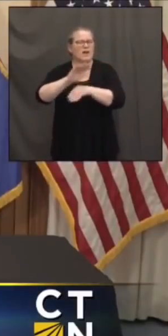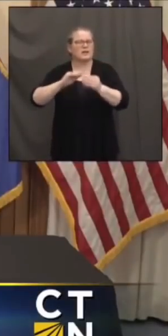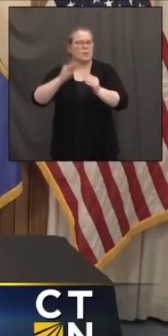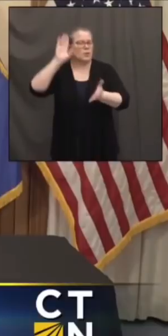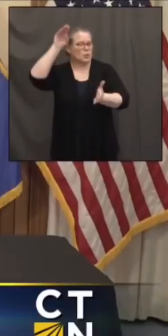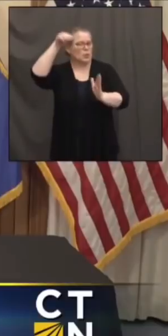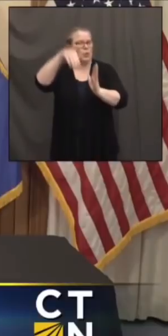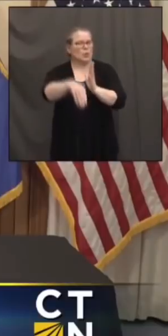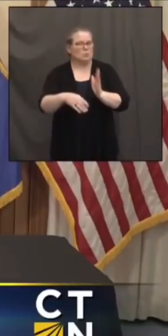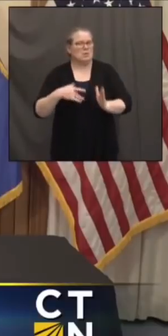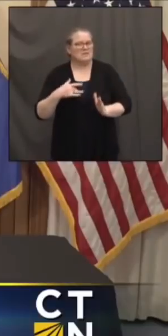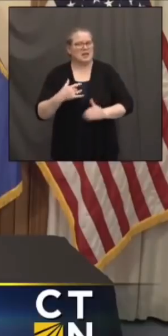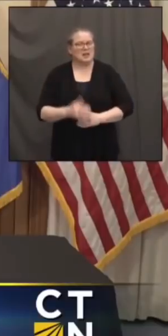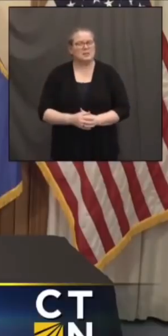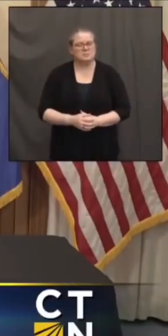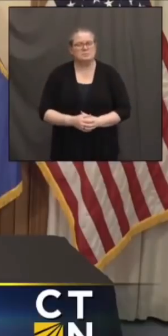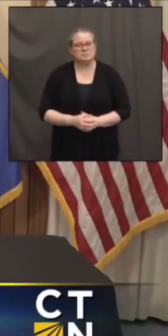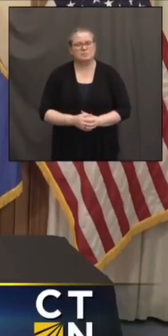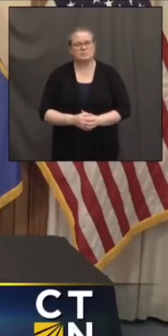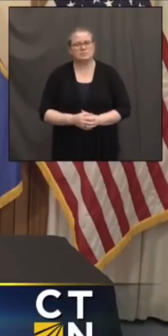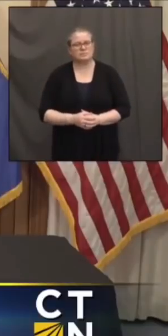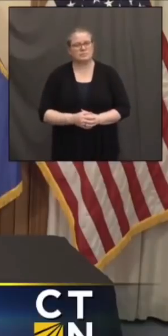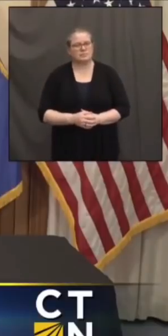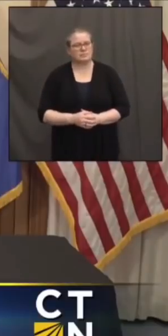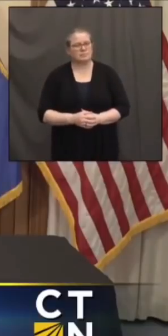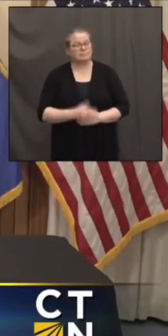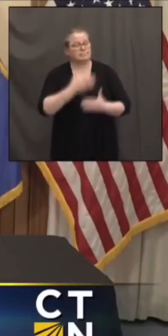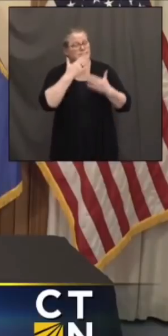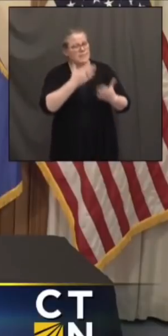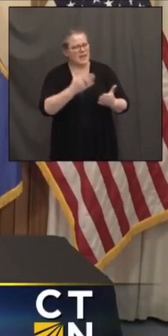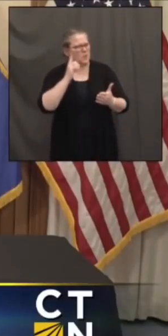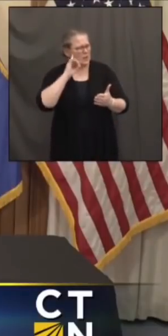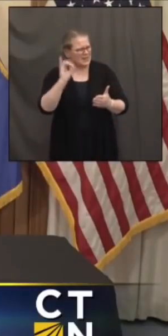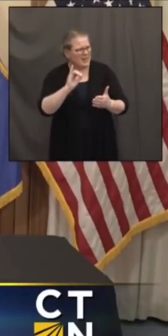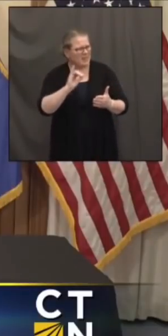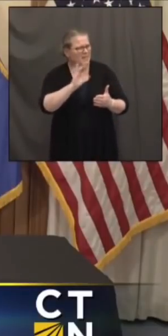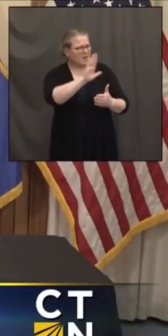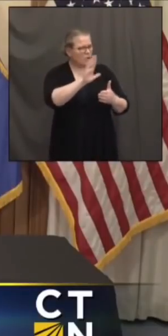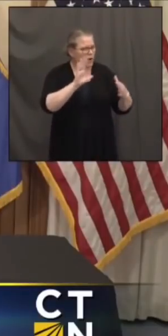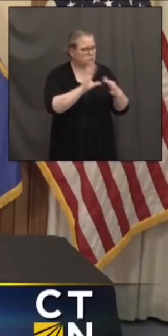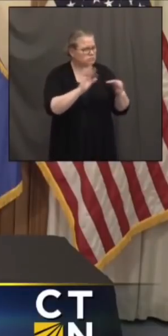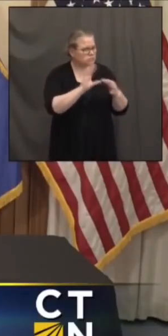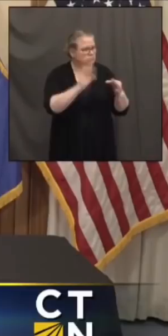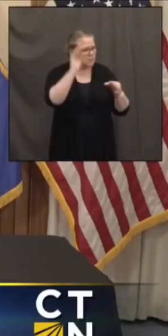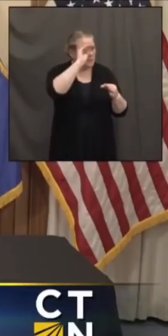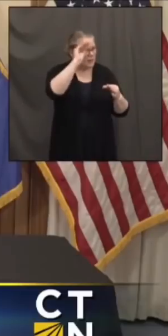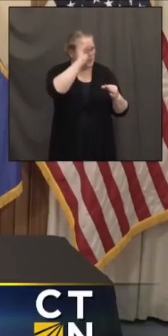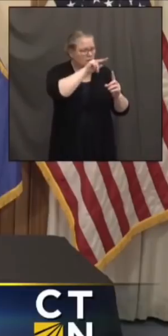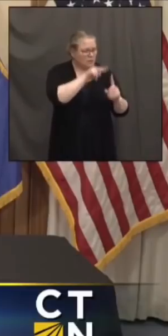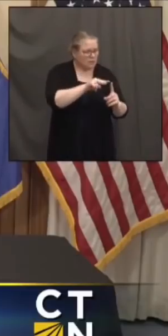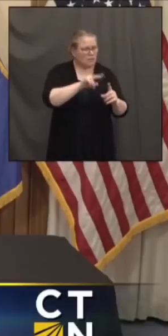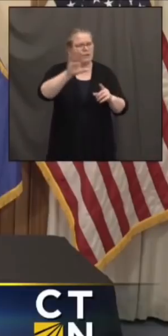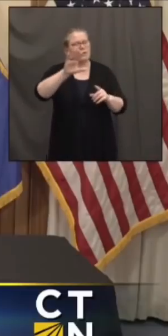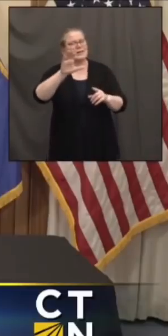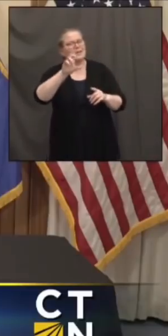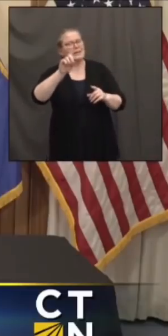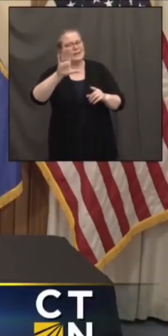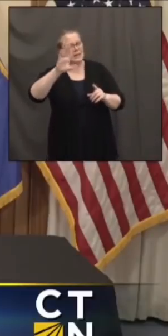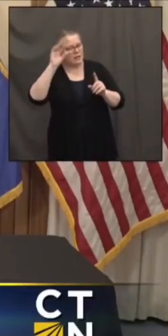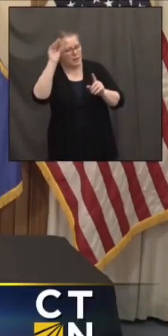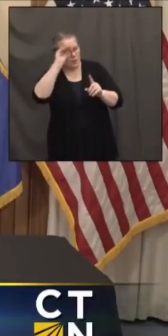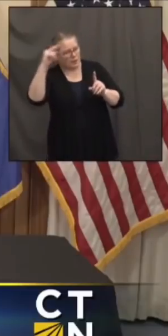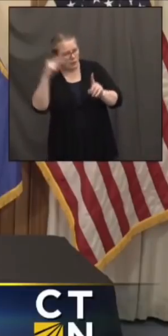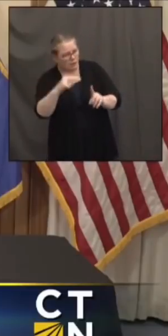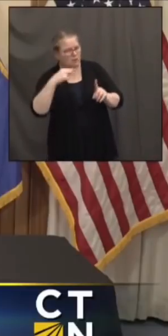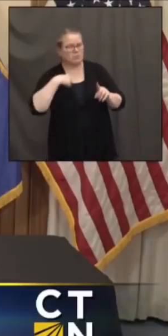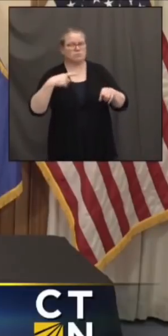Thanks. I mean, it sounds like there are these, two competing narratives right now, one being hope about the vaccine rollout and how effective that's been,